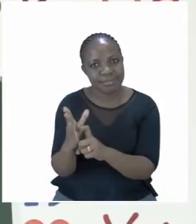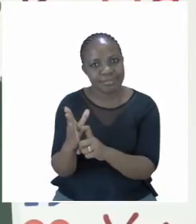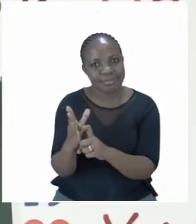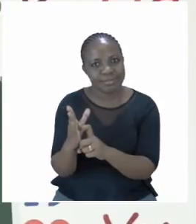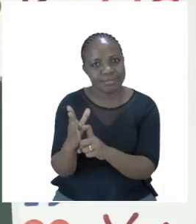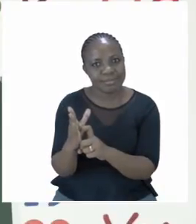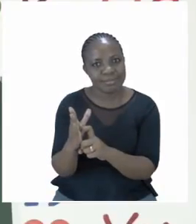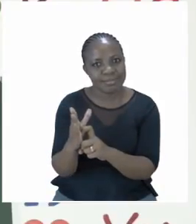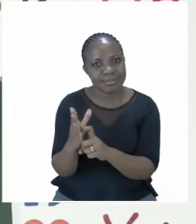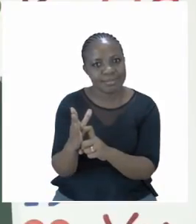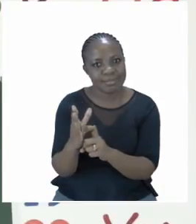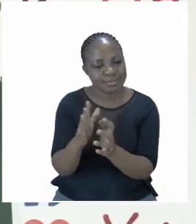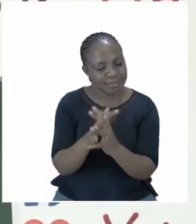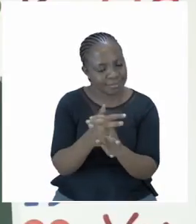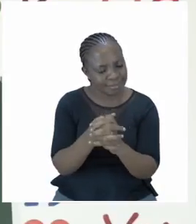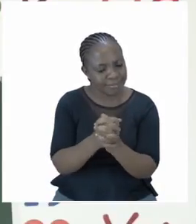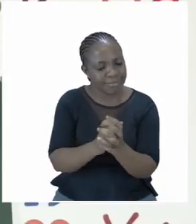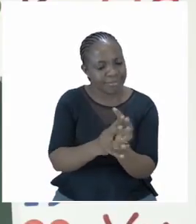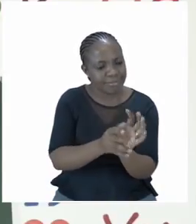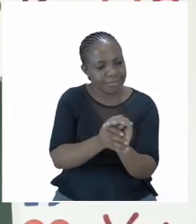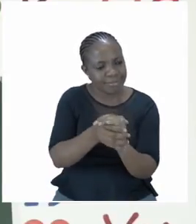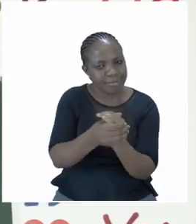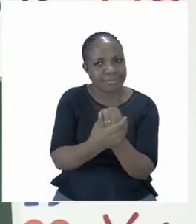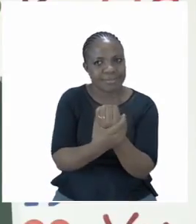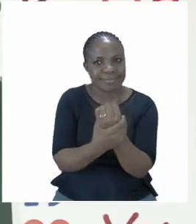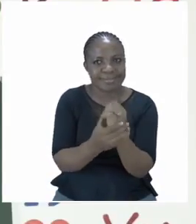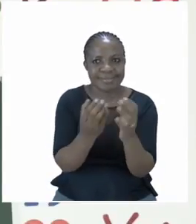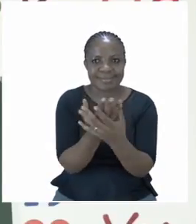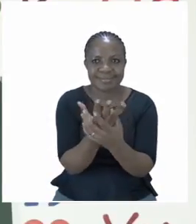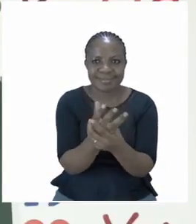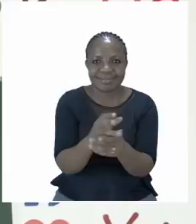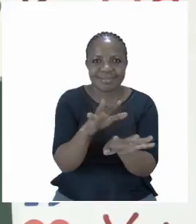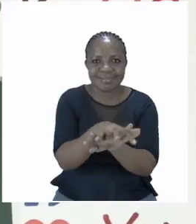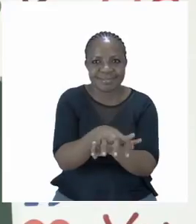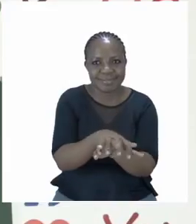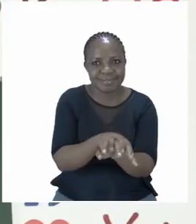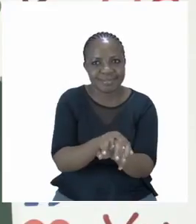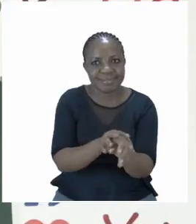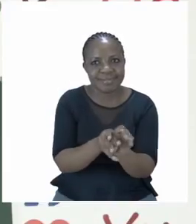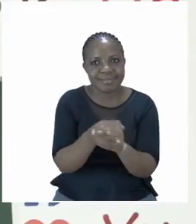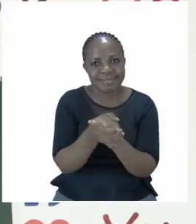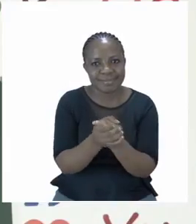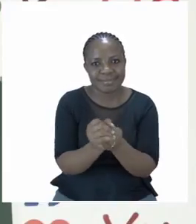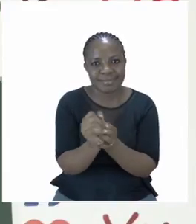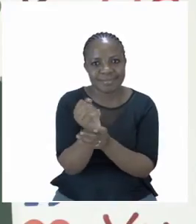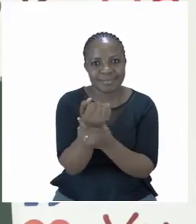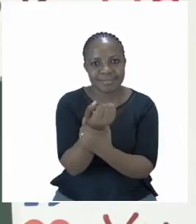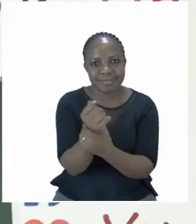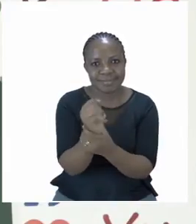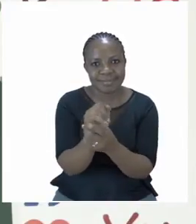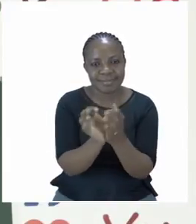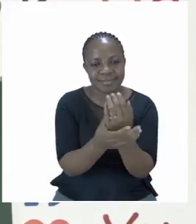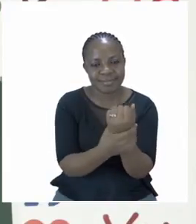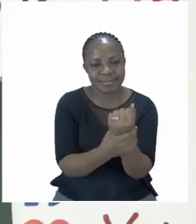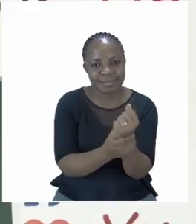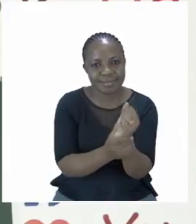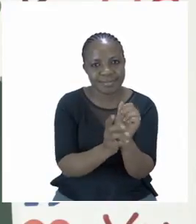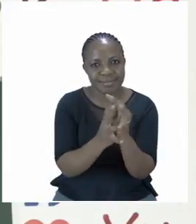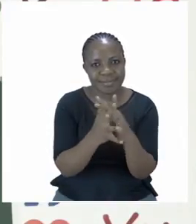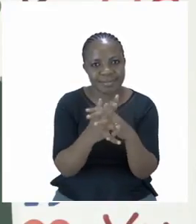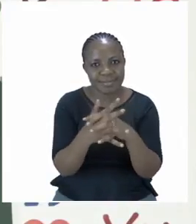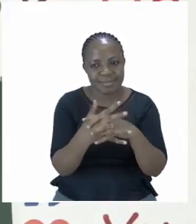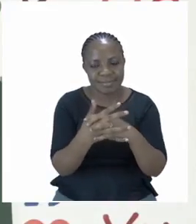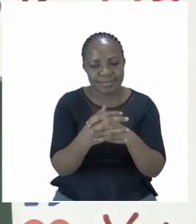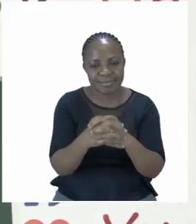you to rub inside, round and round, in between